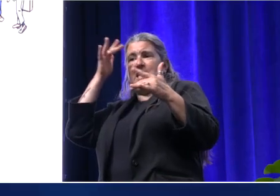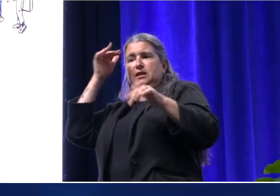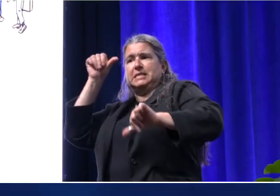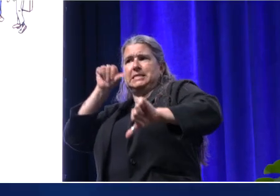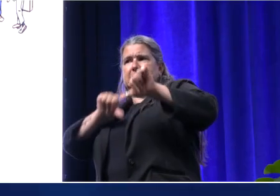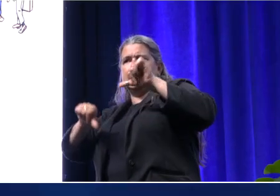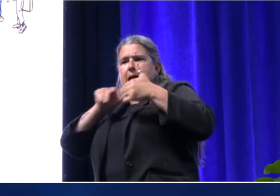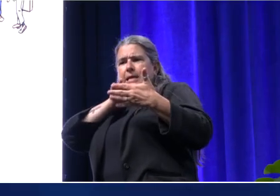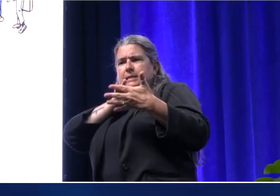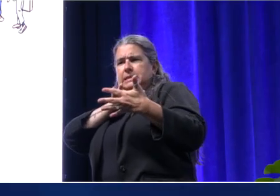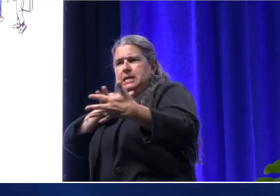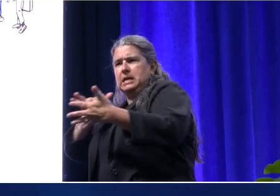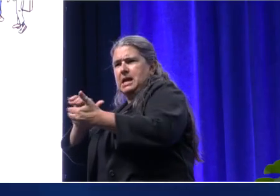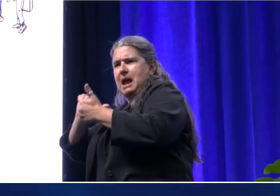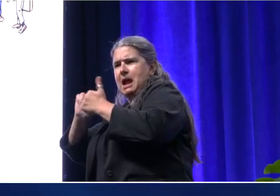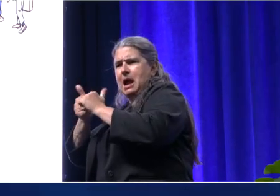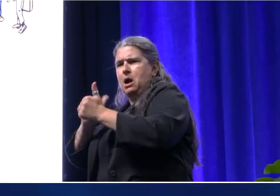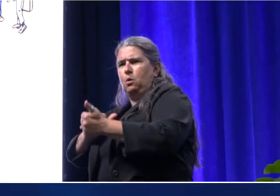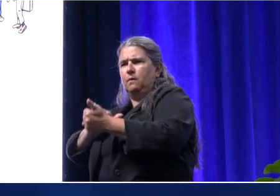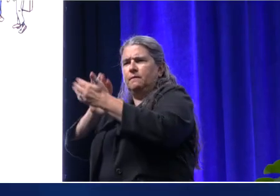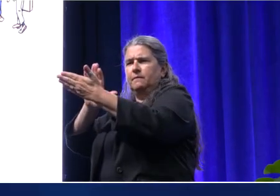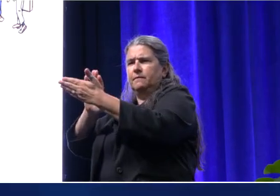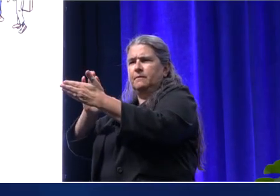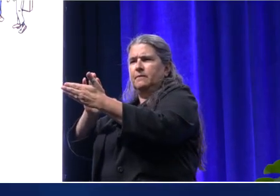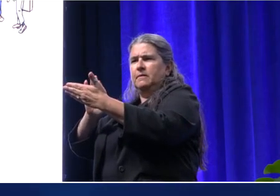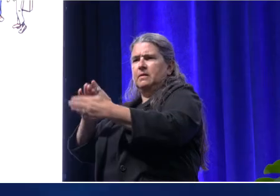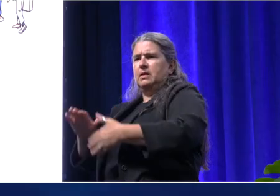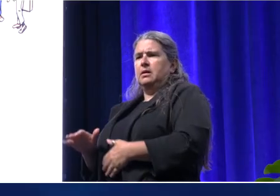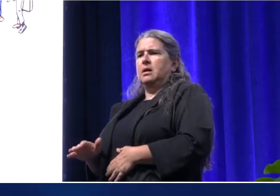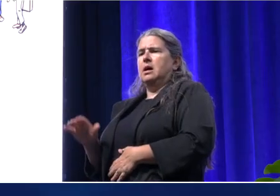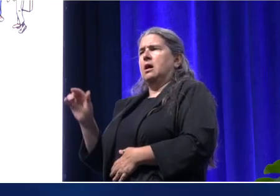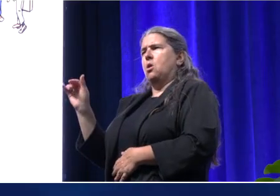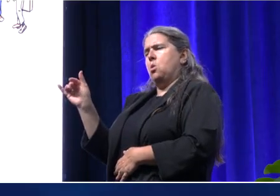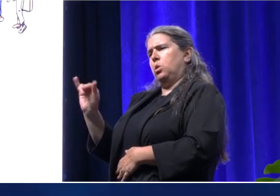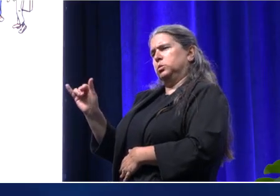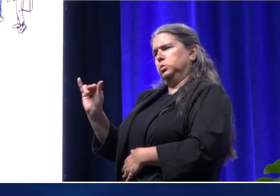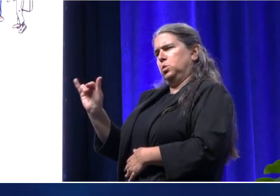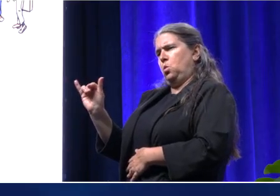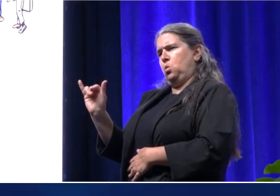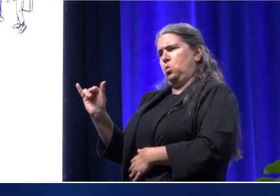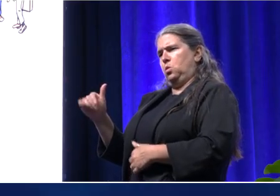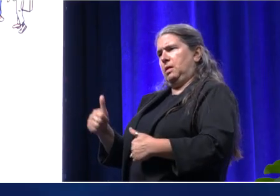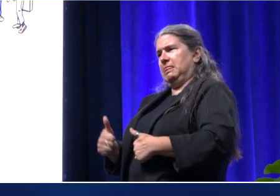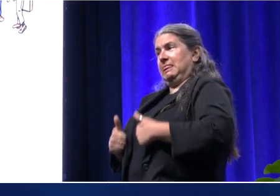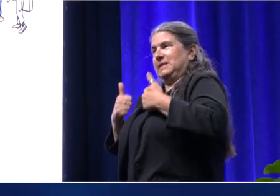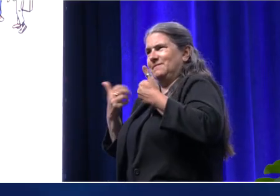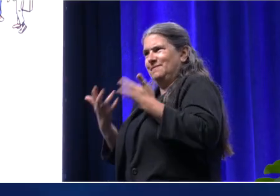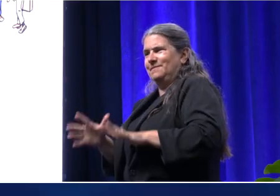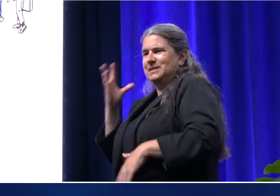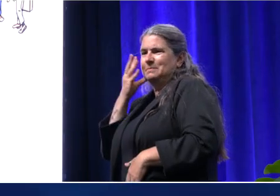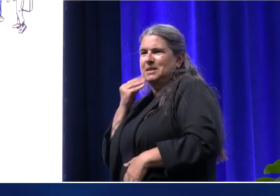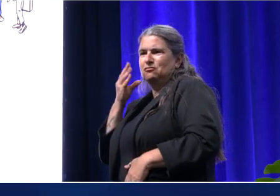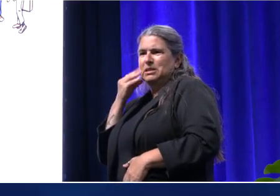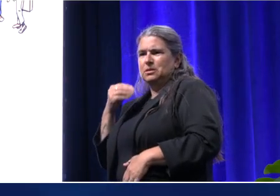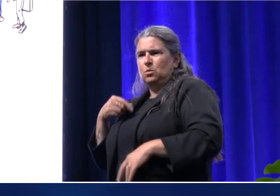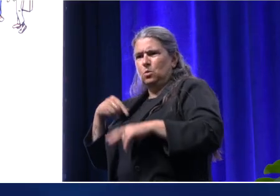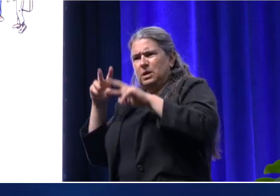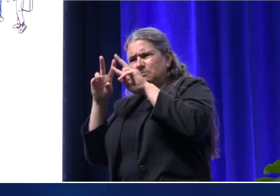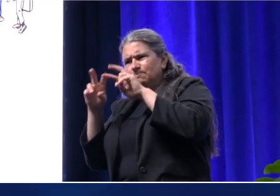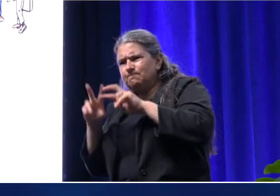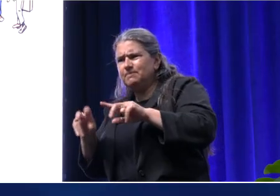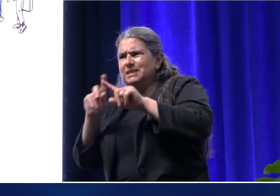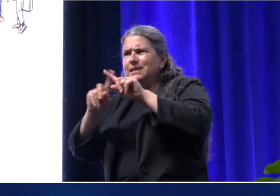looking at the research, at the practice of pharmacy, medicine, vital statistics, and harm reduction. So including how do we